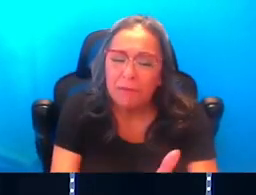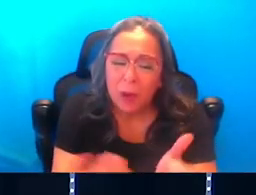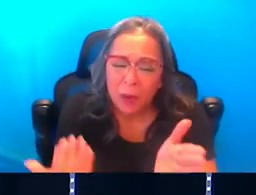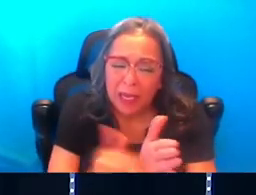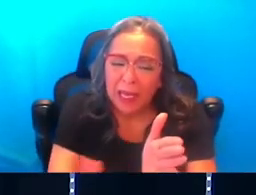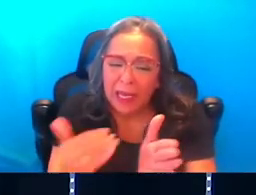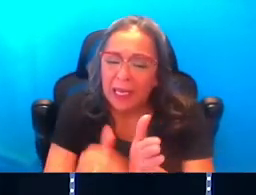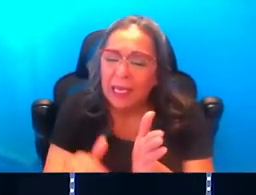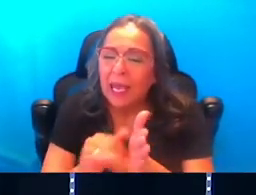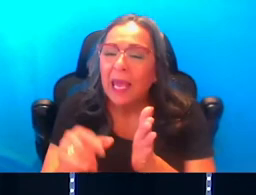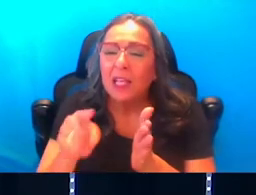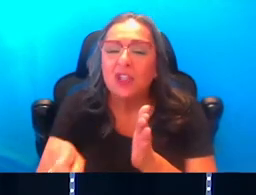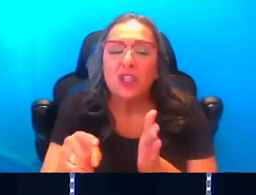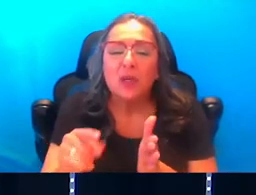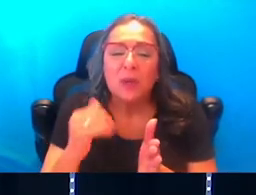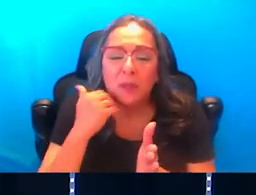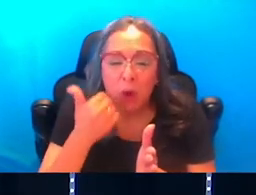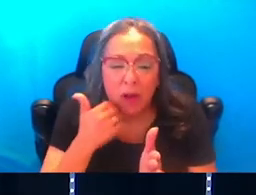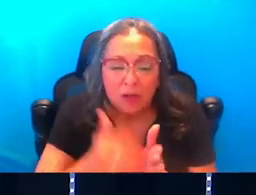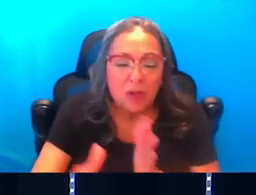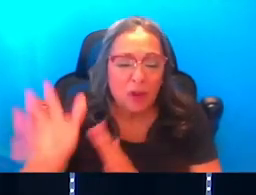I think this is why.